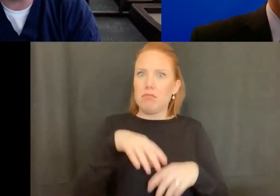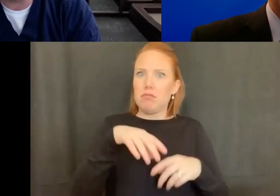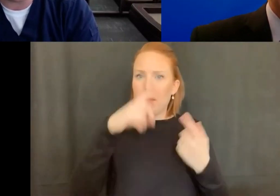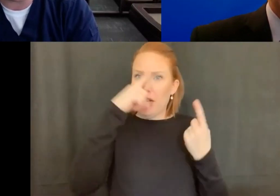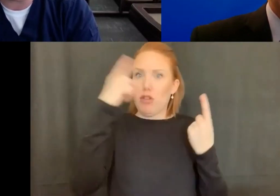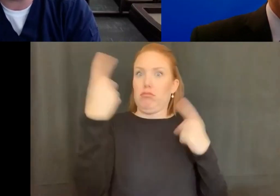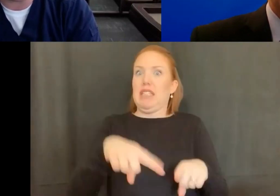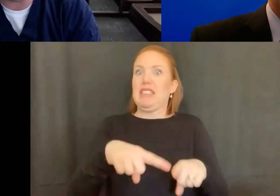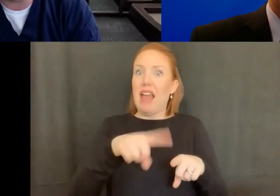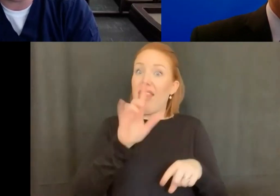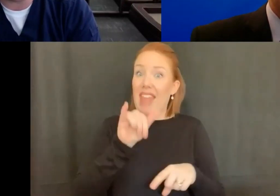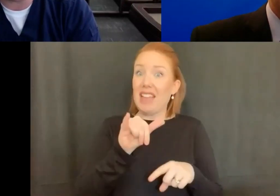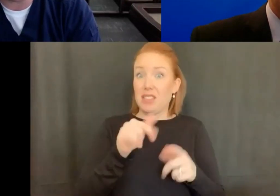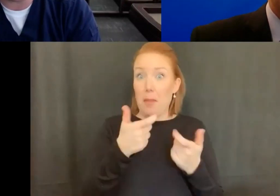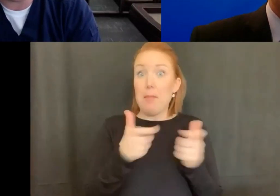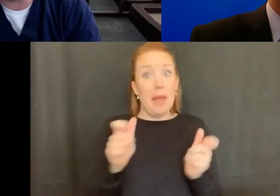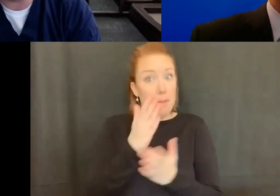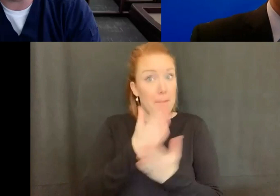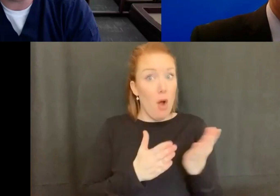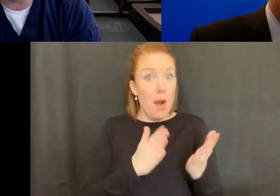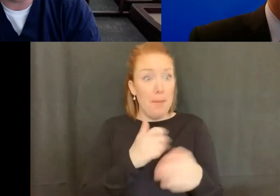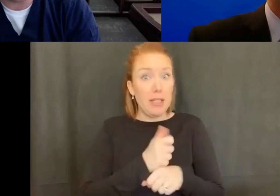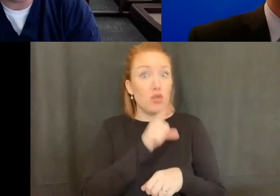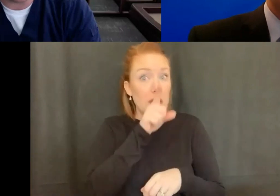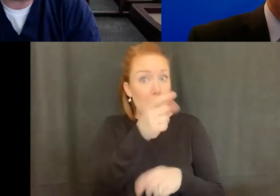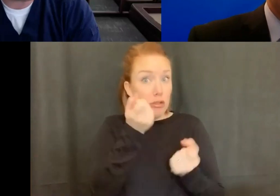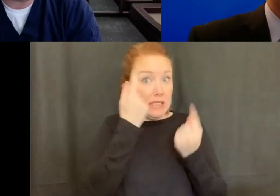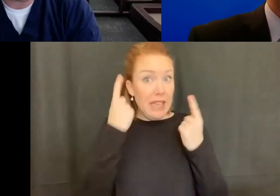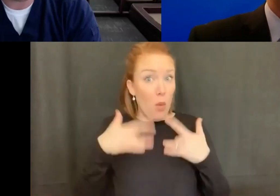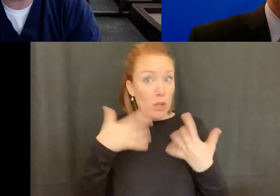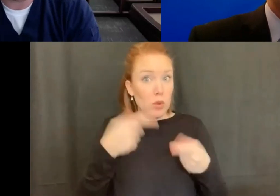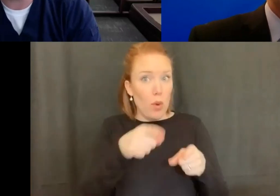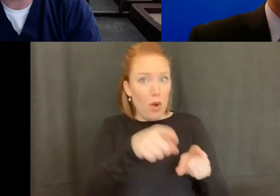large portion of what we do.